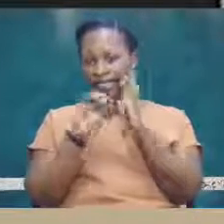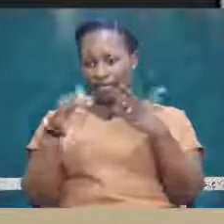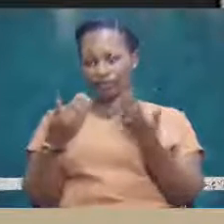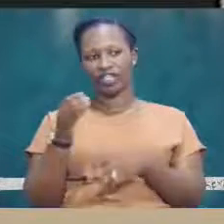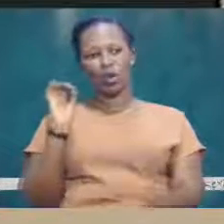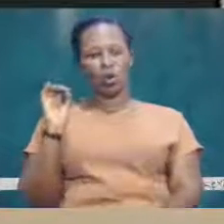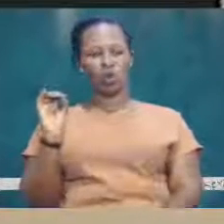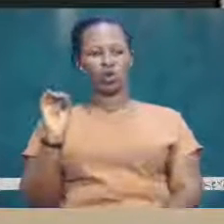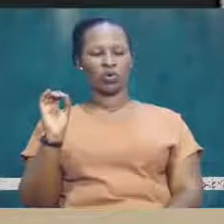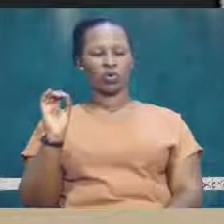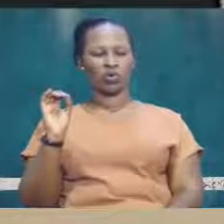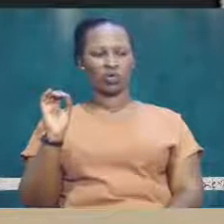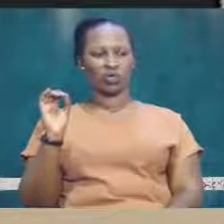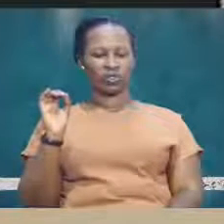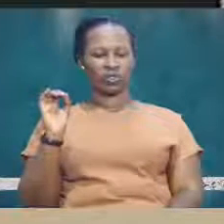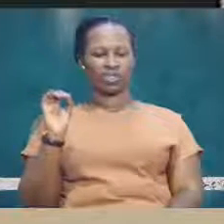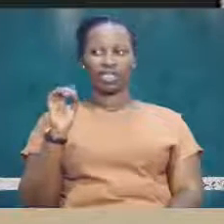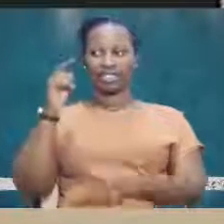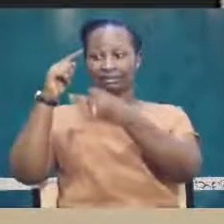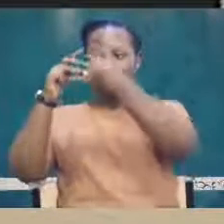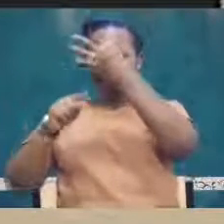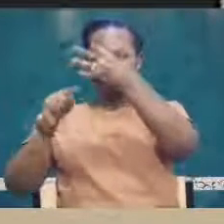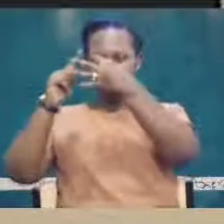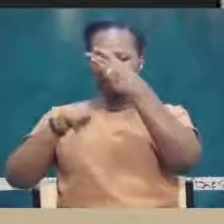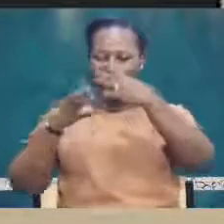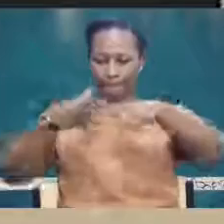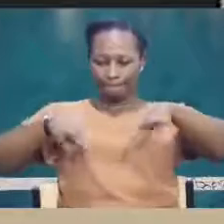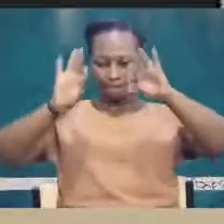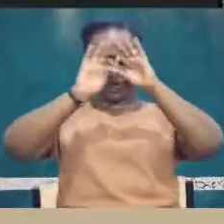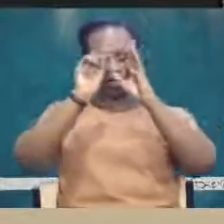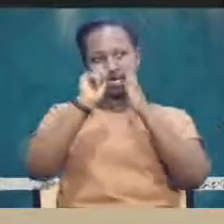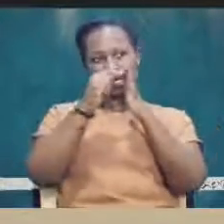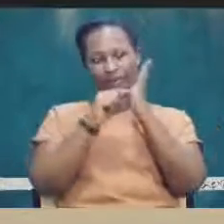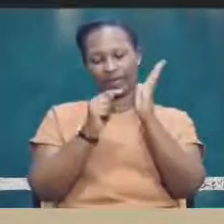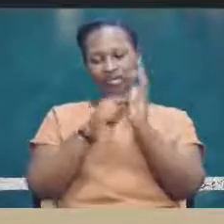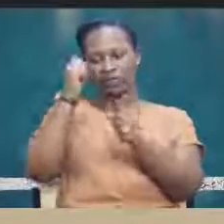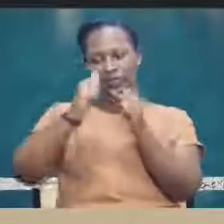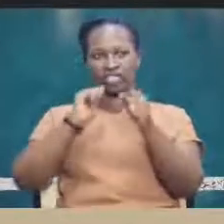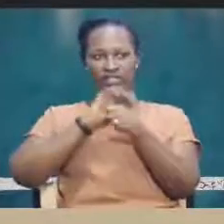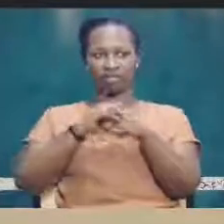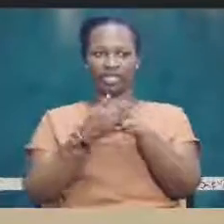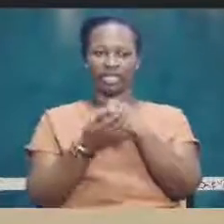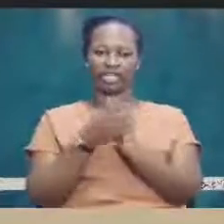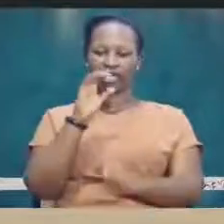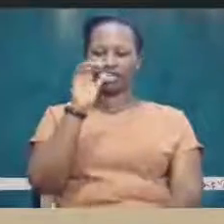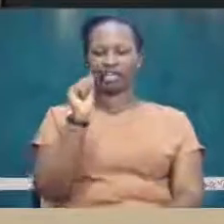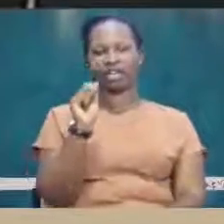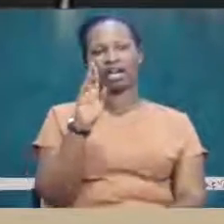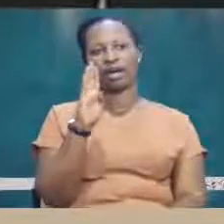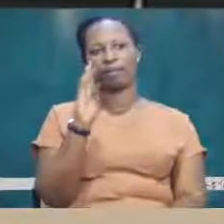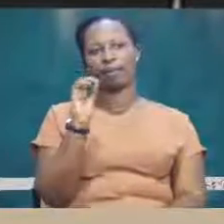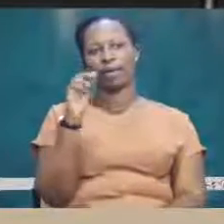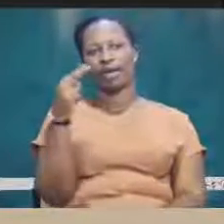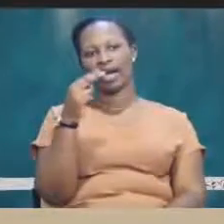is O. These are 3 main elements which make carbohydrates. I